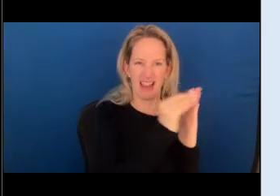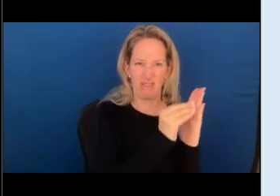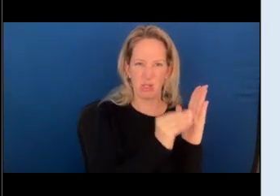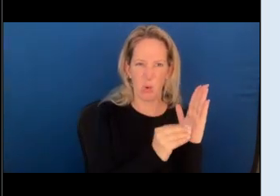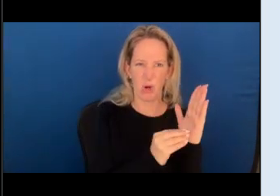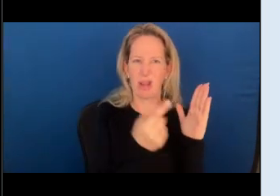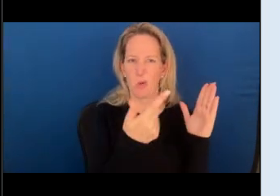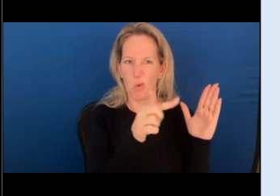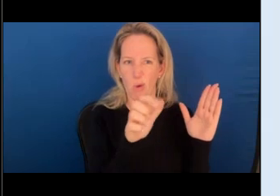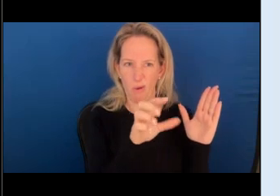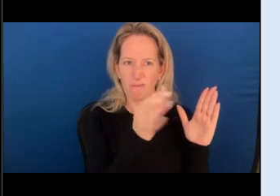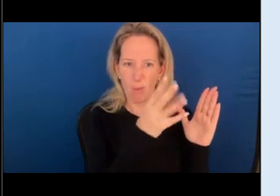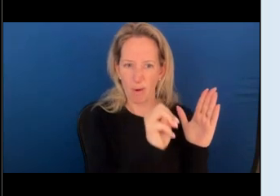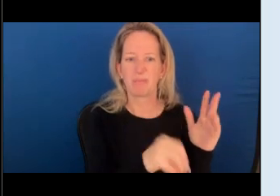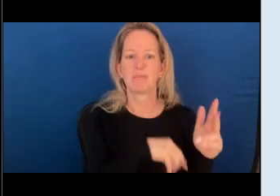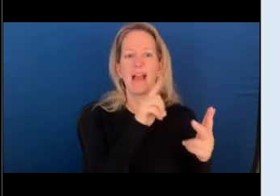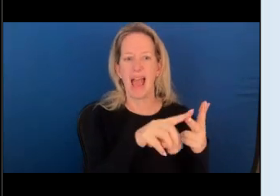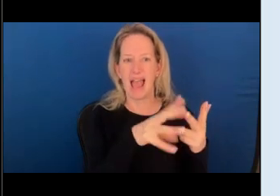detection. Next slide.